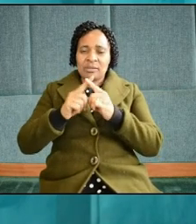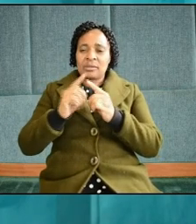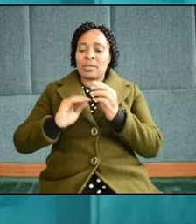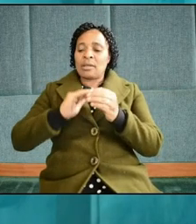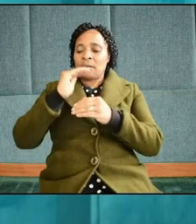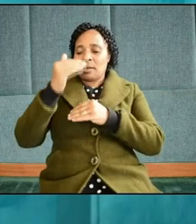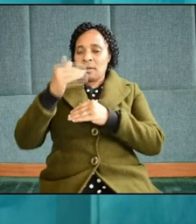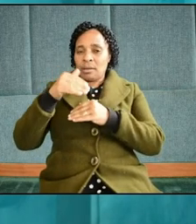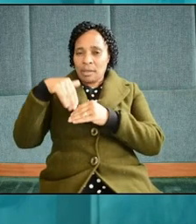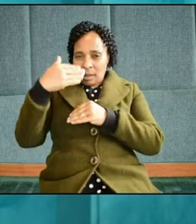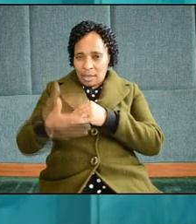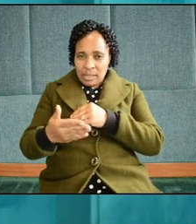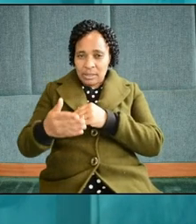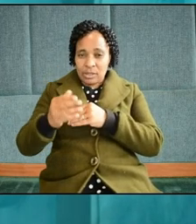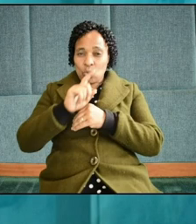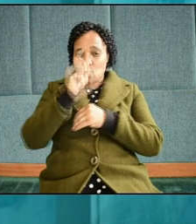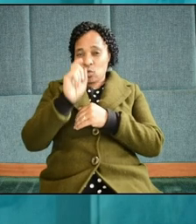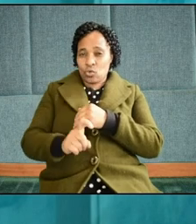would be,